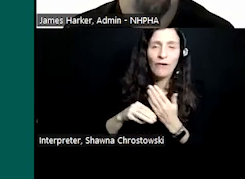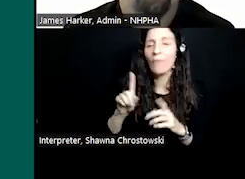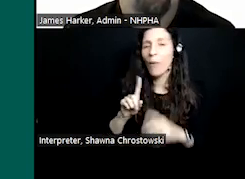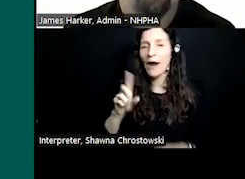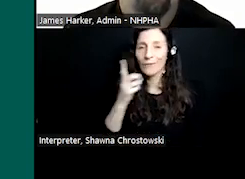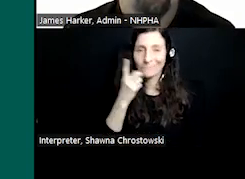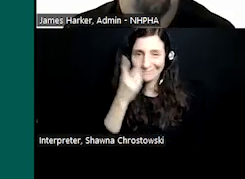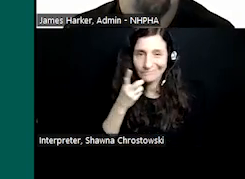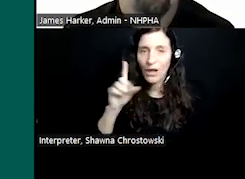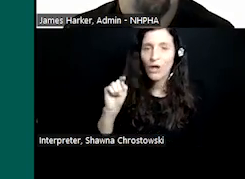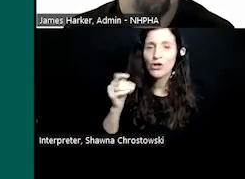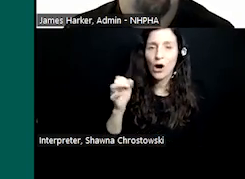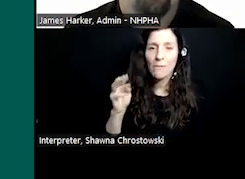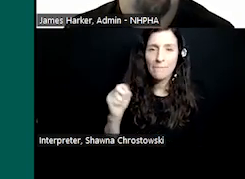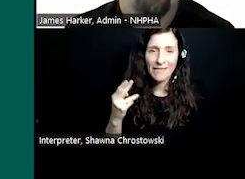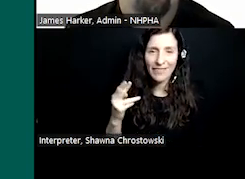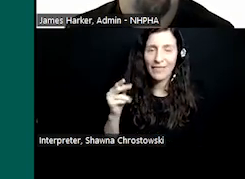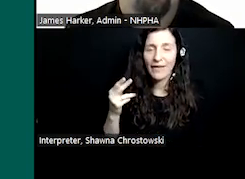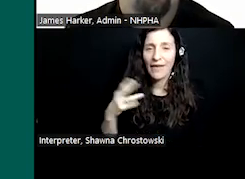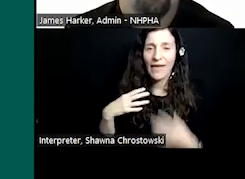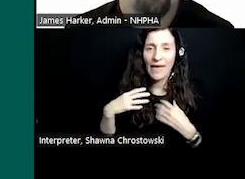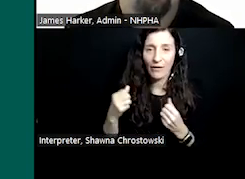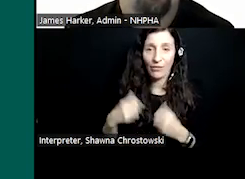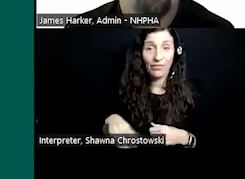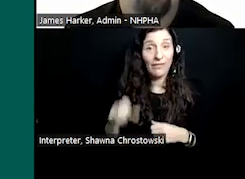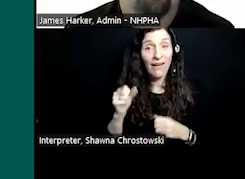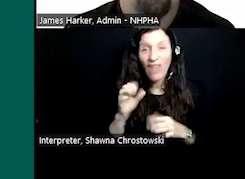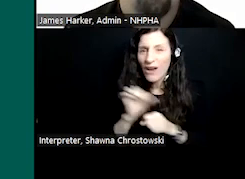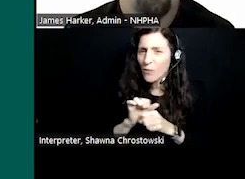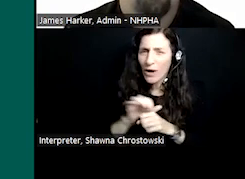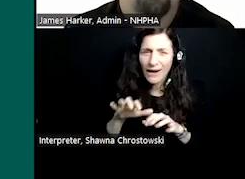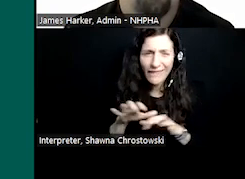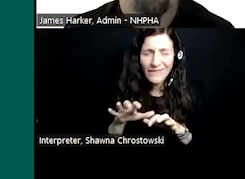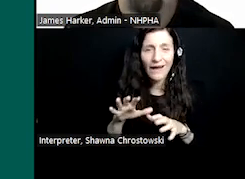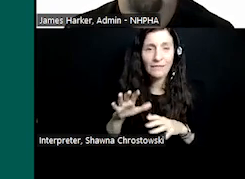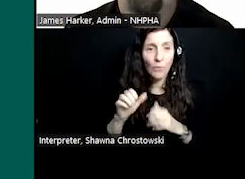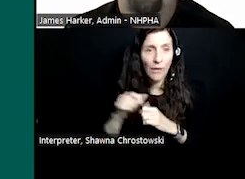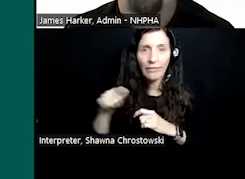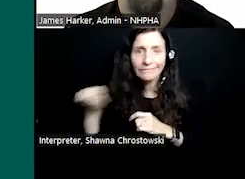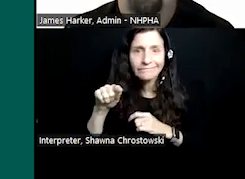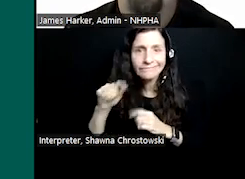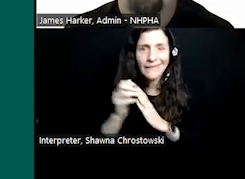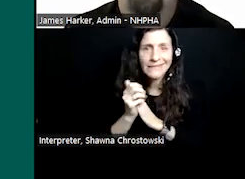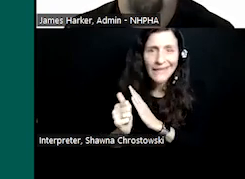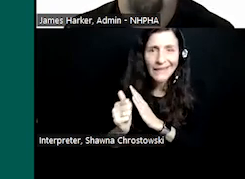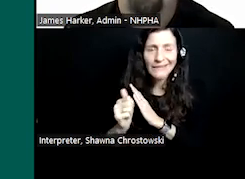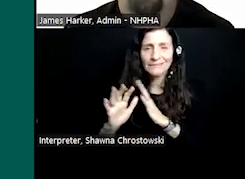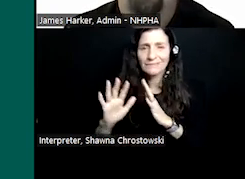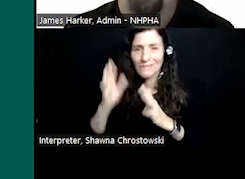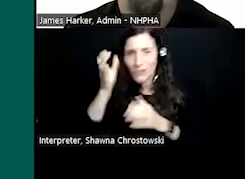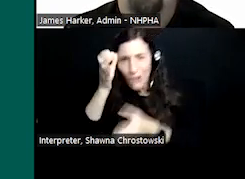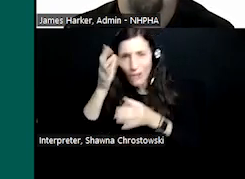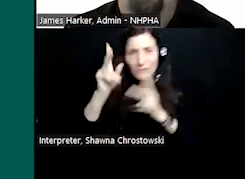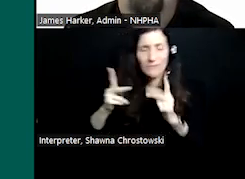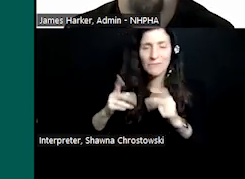to mention is that I'm going to be discussing a lot of work done by a lot of really talented and skilled and passionate and knowledgeable people. So I'm just excited to be